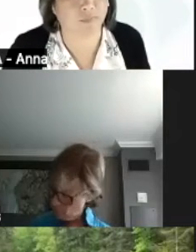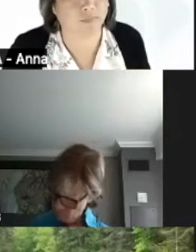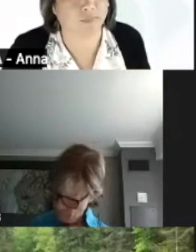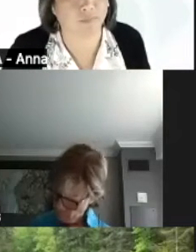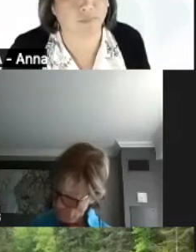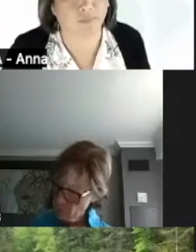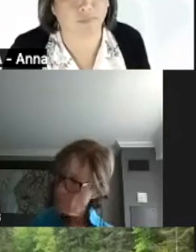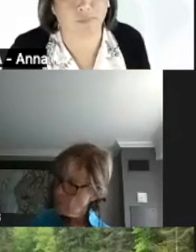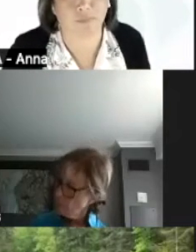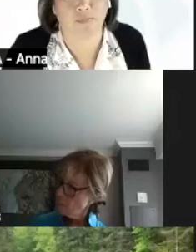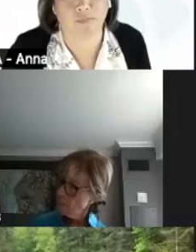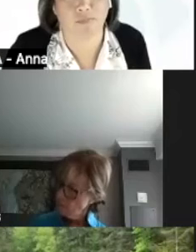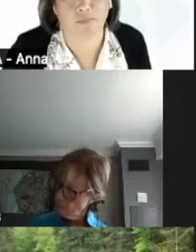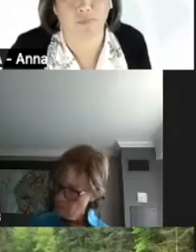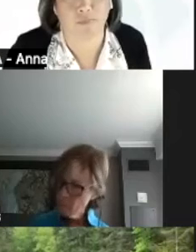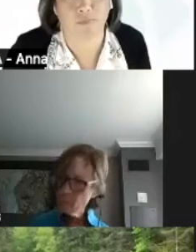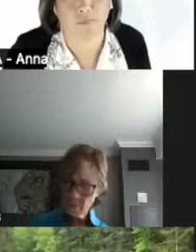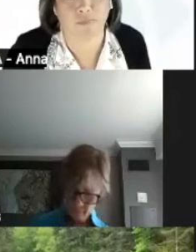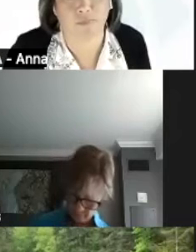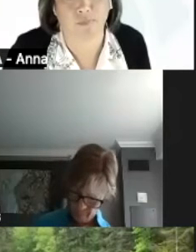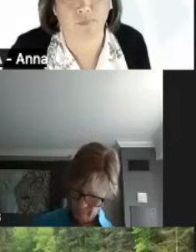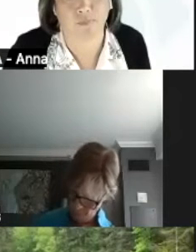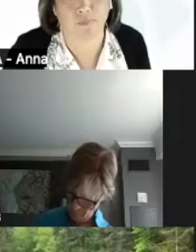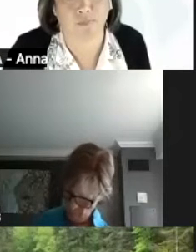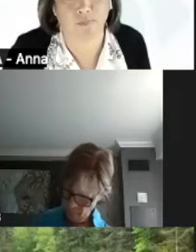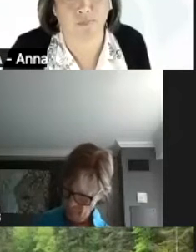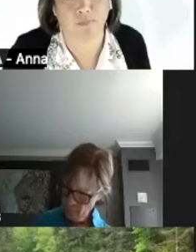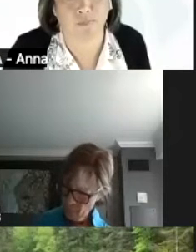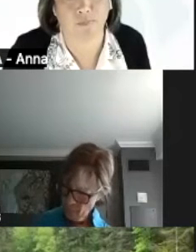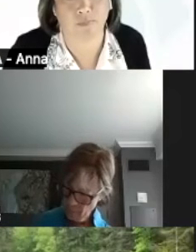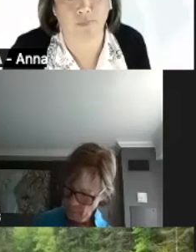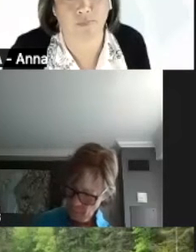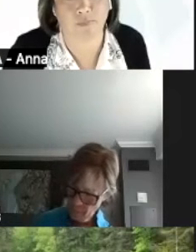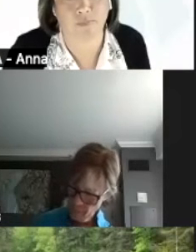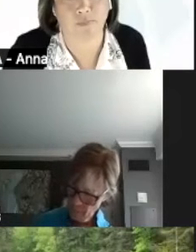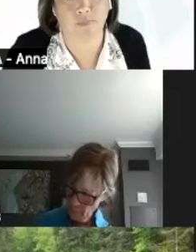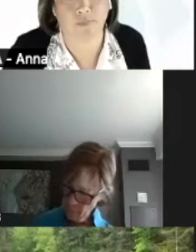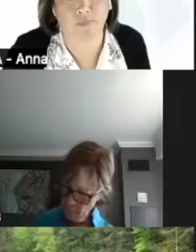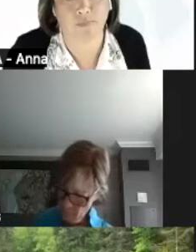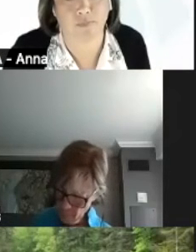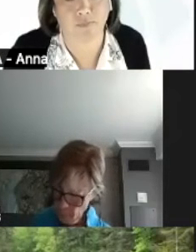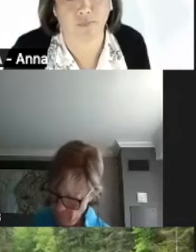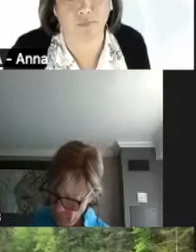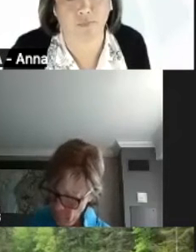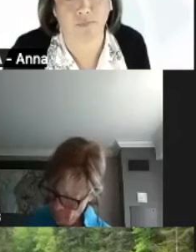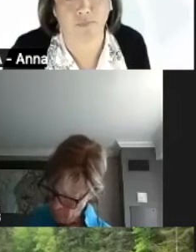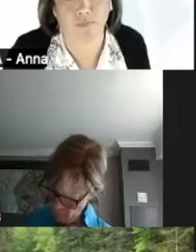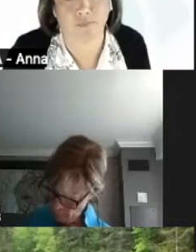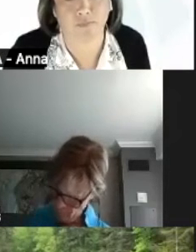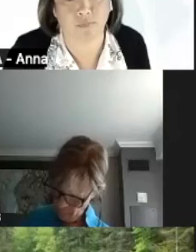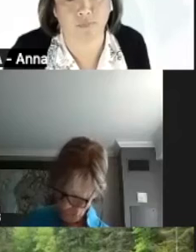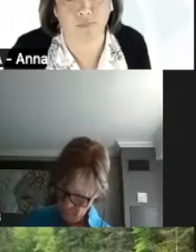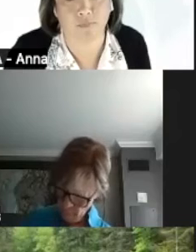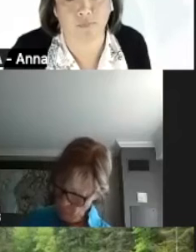Earthquake. Drop cover, hold on. Shaking expected. And that's what it sounds like. It's only announced in